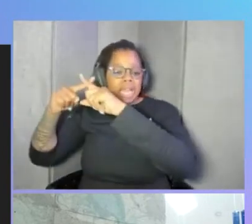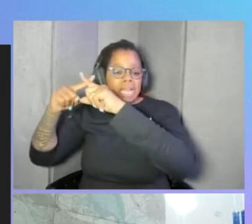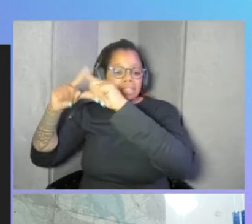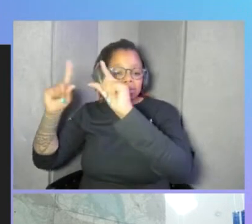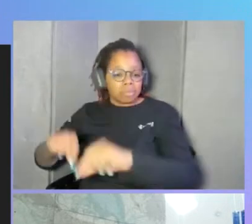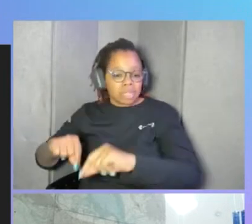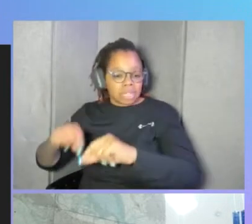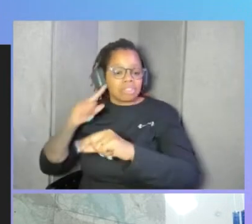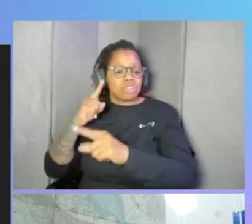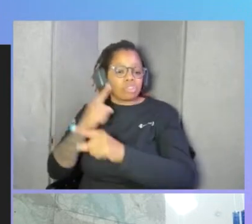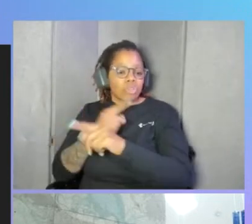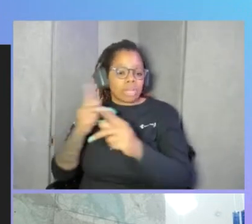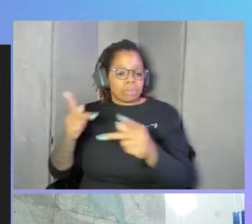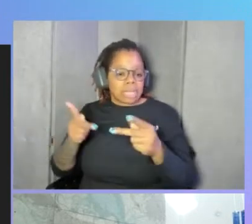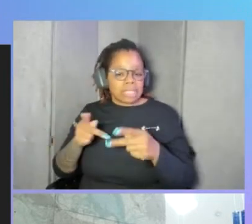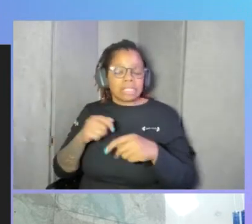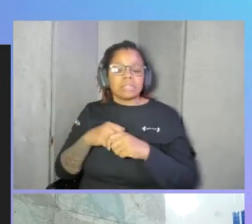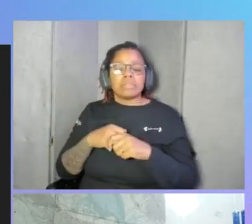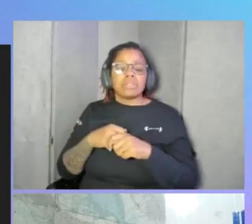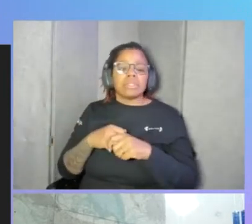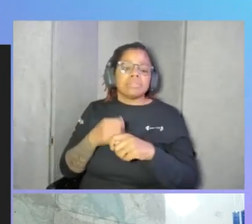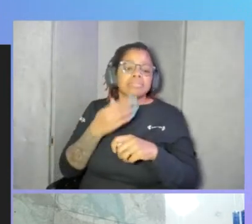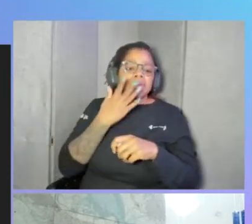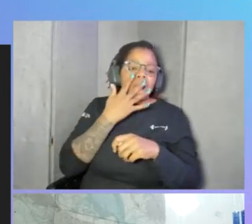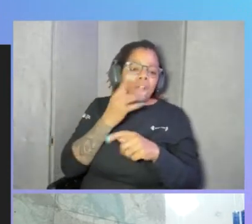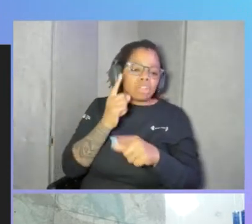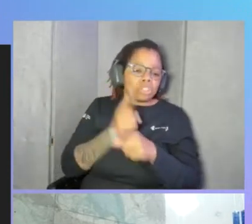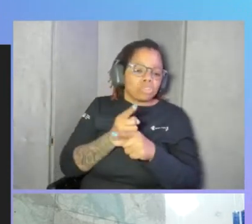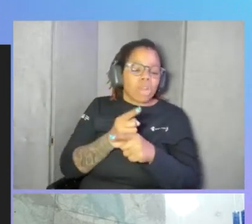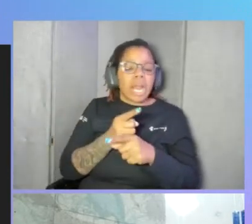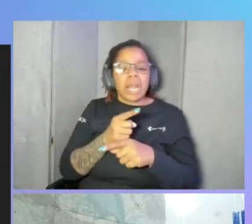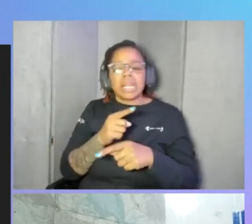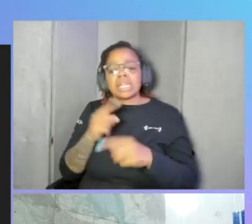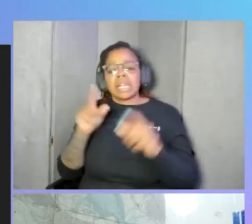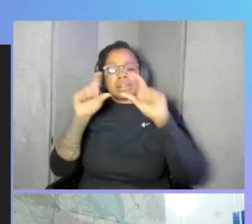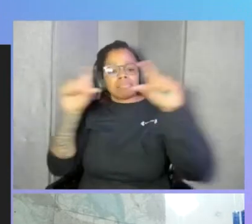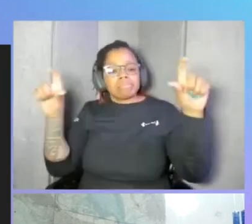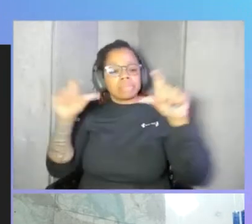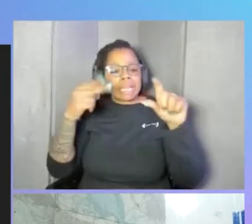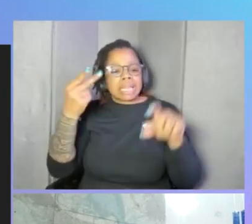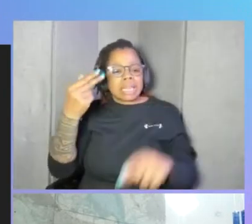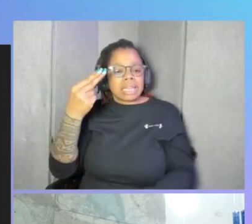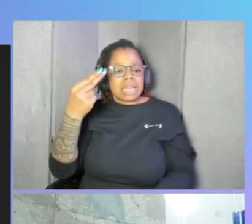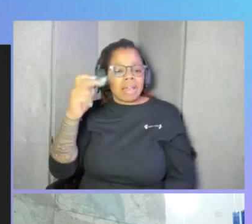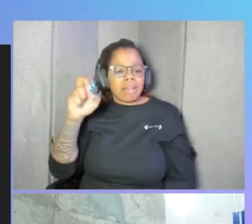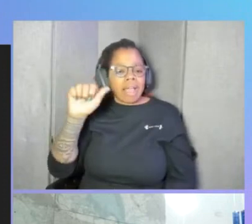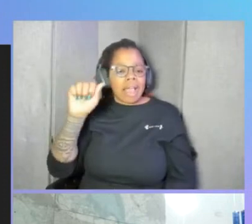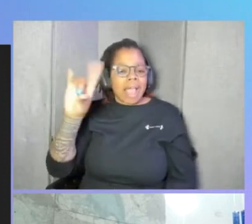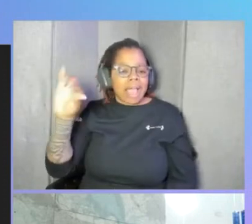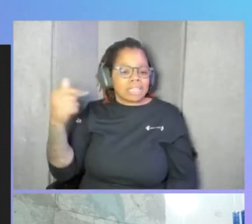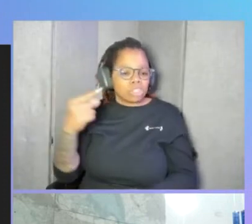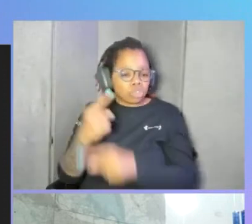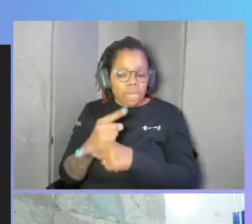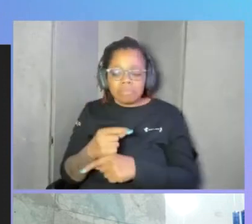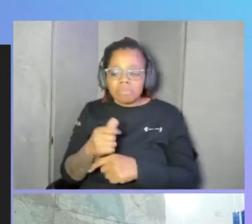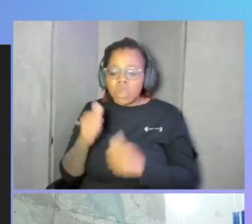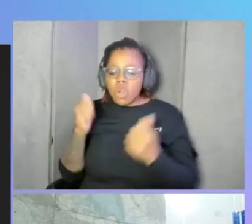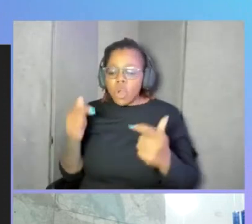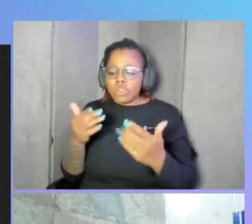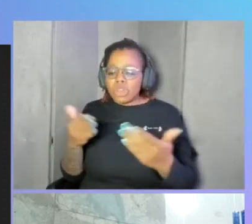the right place. That the colors are right, that the headings are right. All the things that are